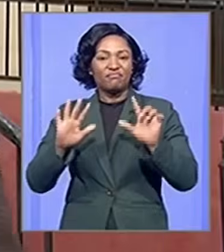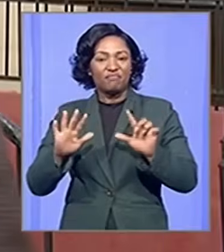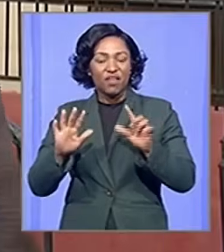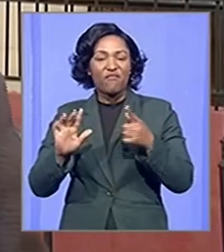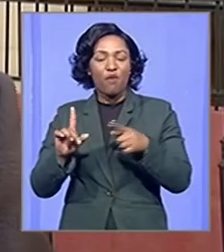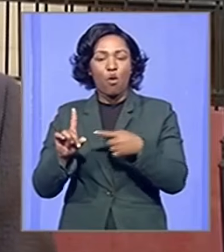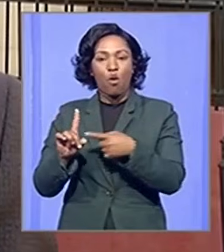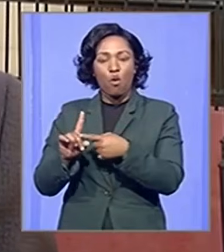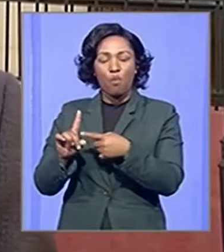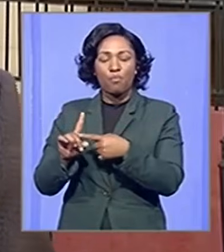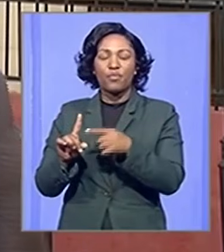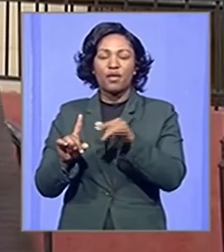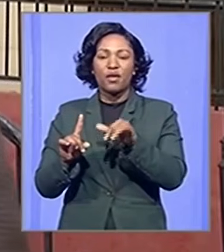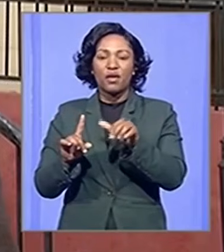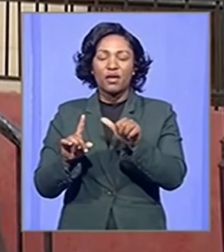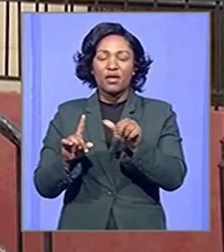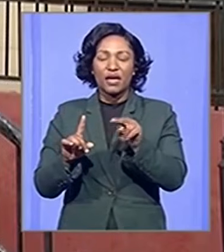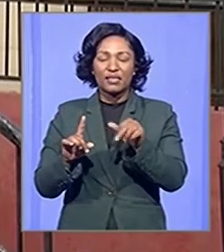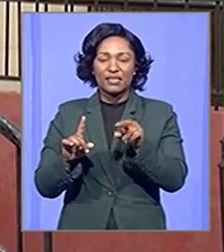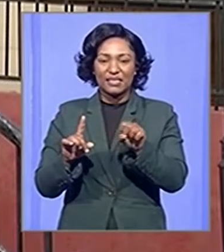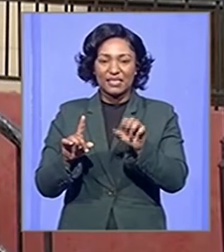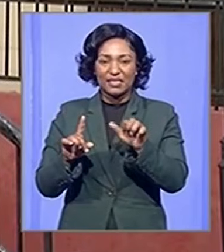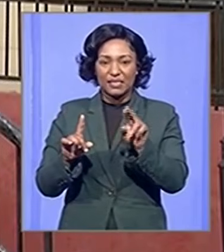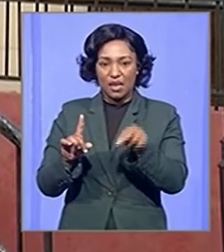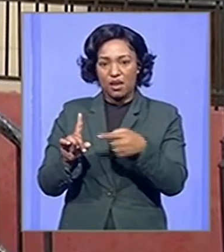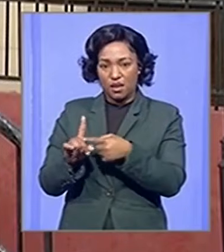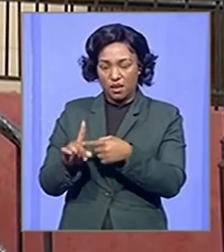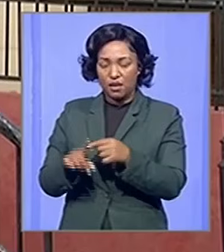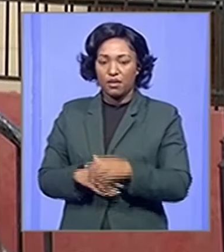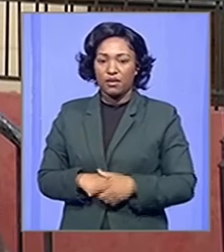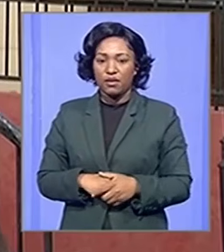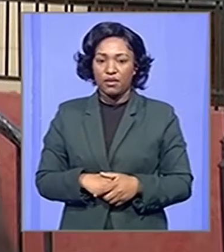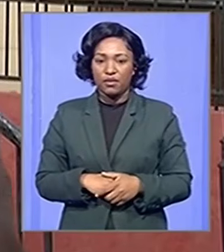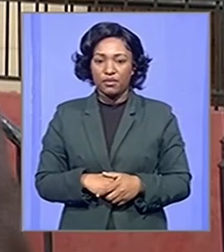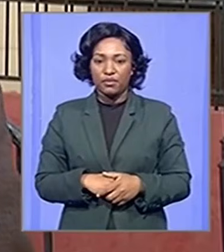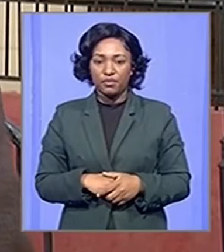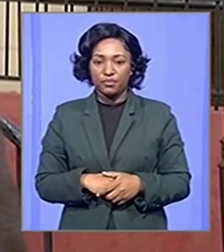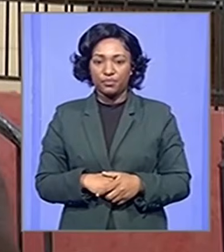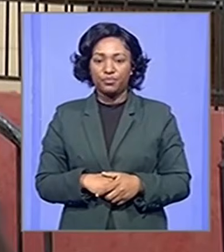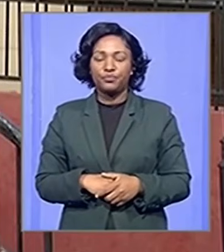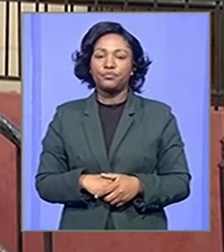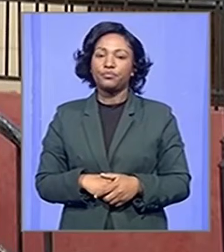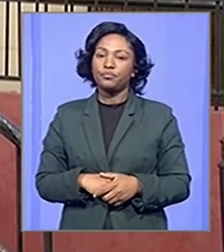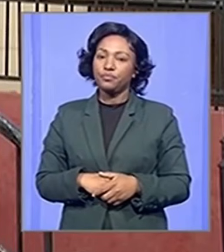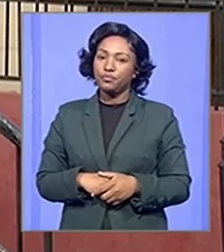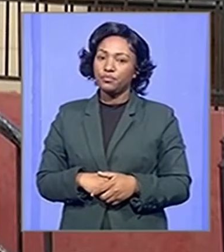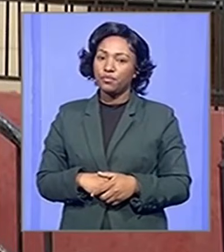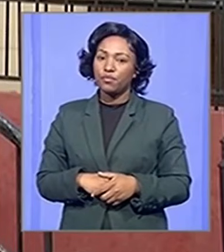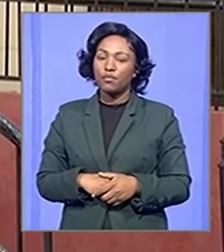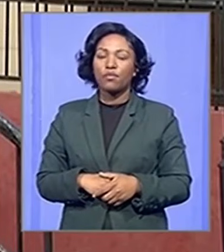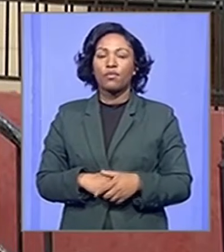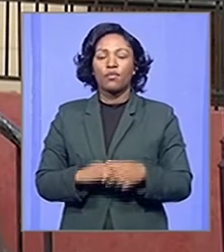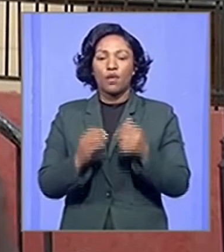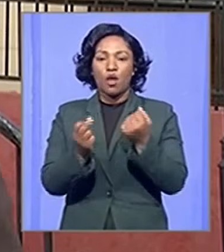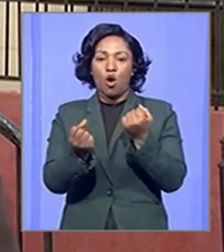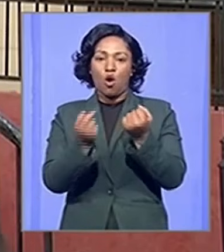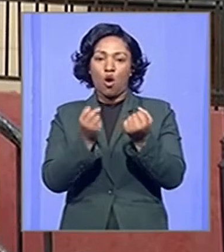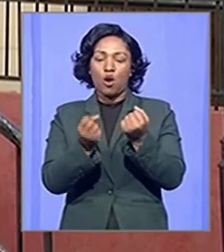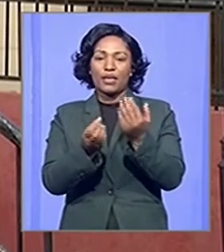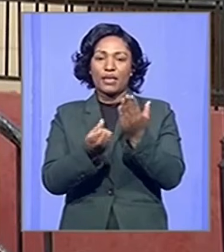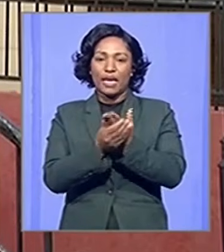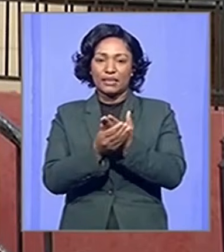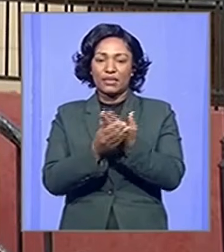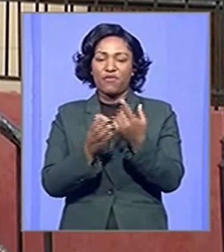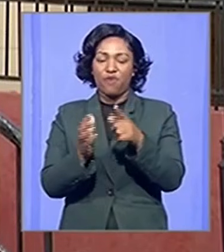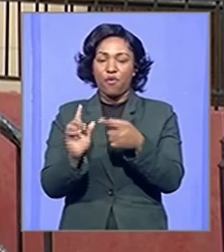Jansen. Jwale ha nyewe e ne e hulwa go tla mo nyewe e hulwa mo regional